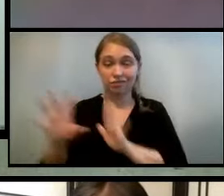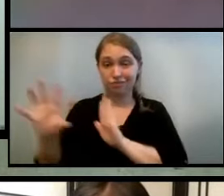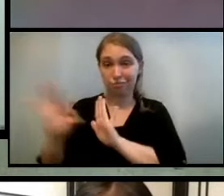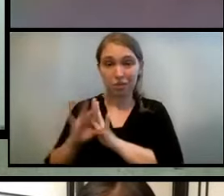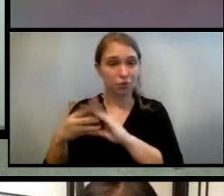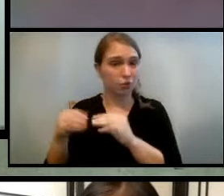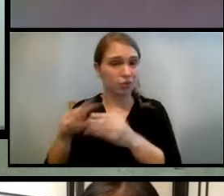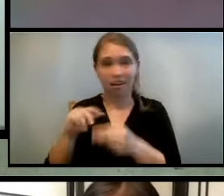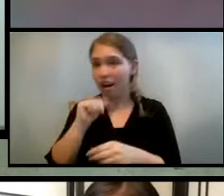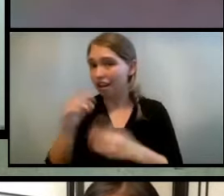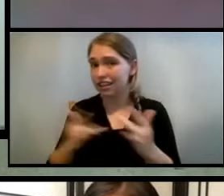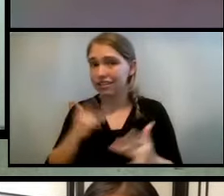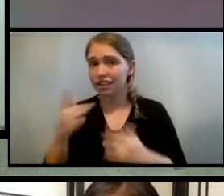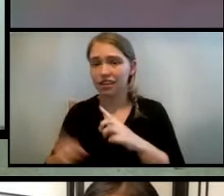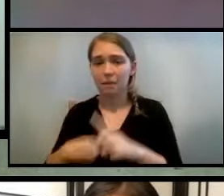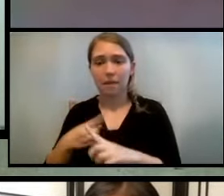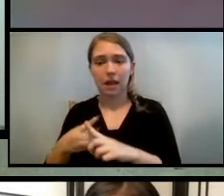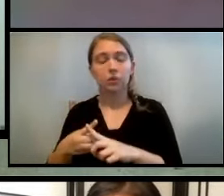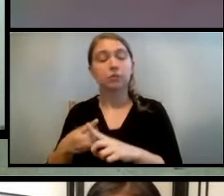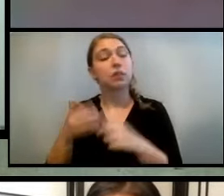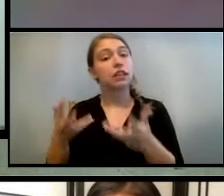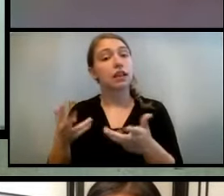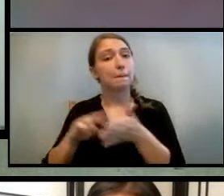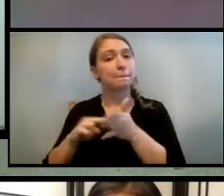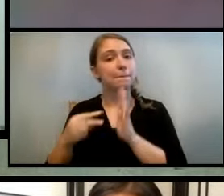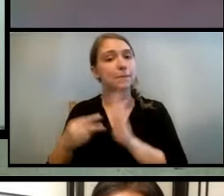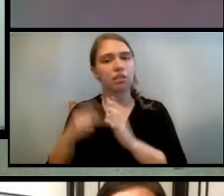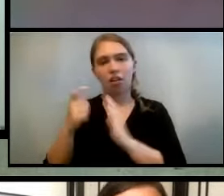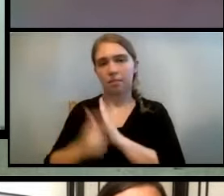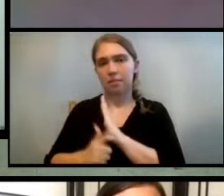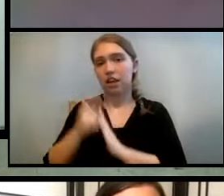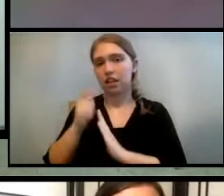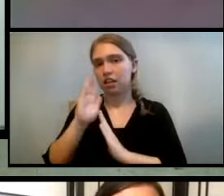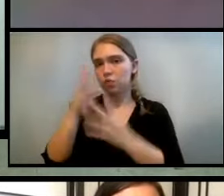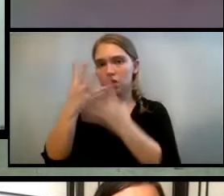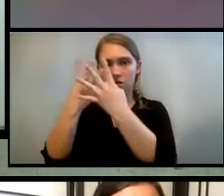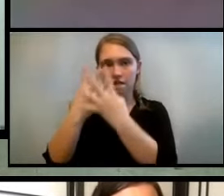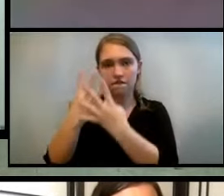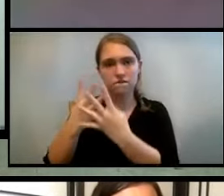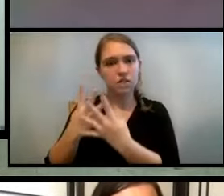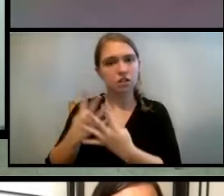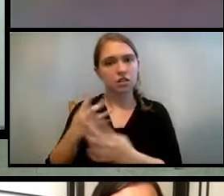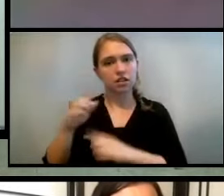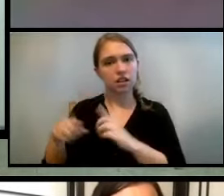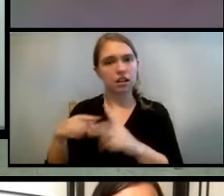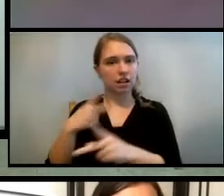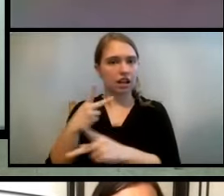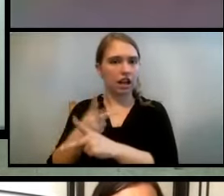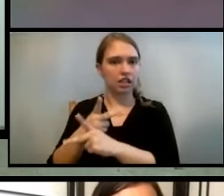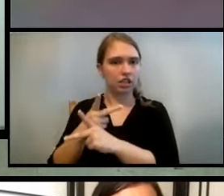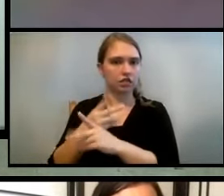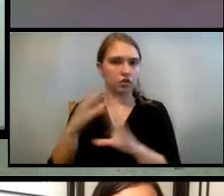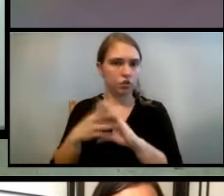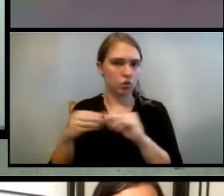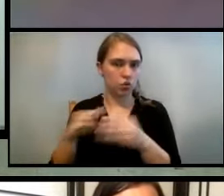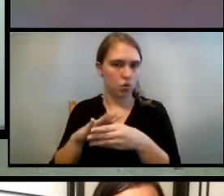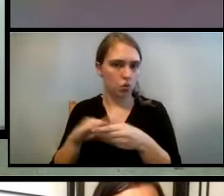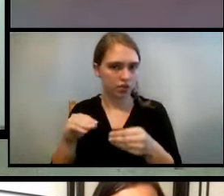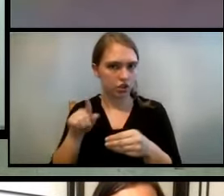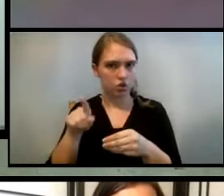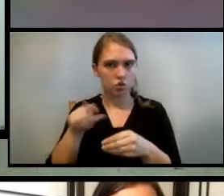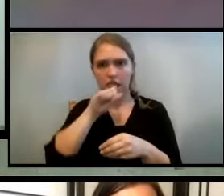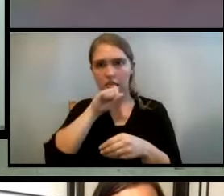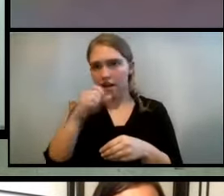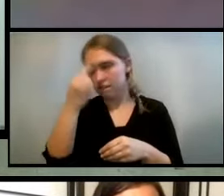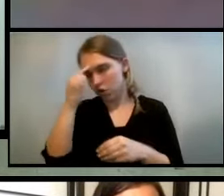that you'll start to automatically filter the kinds of ones that you love for this